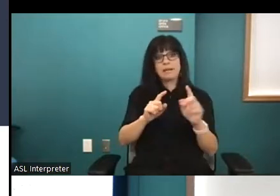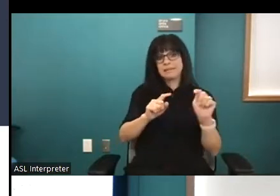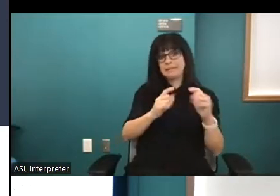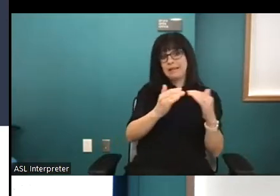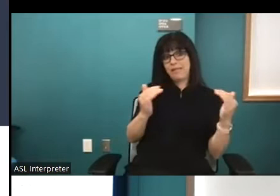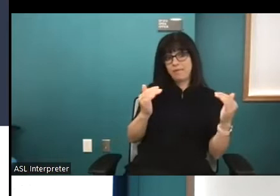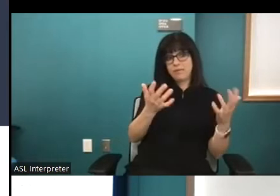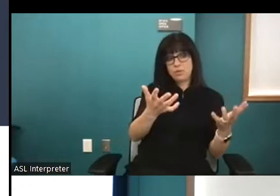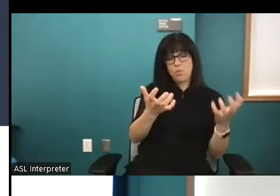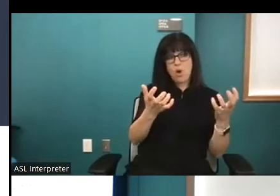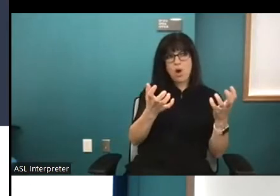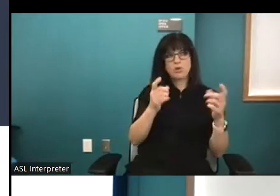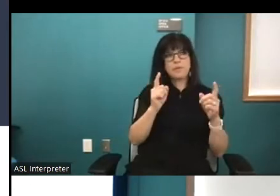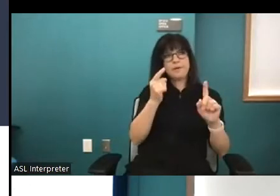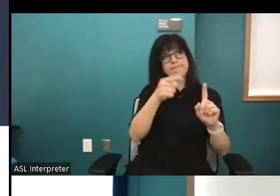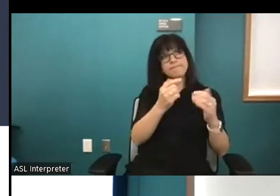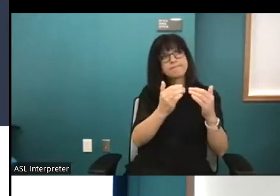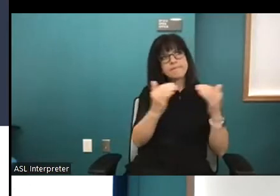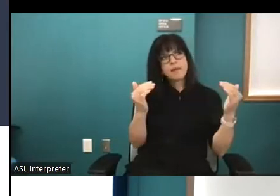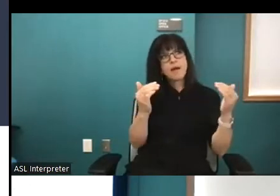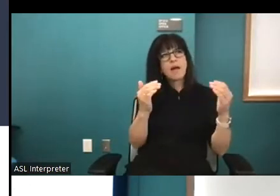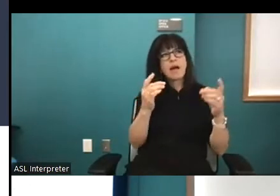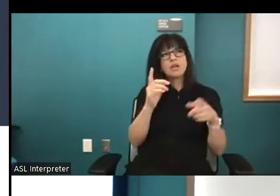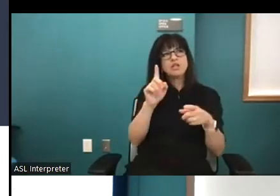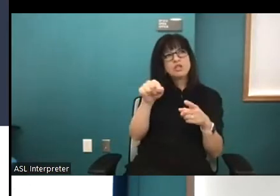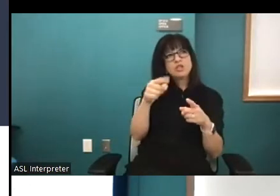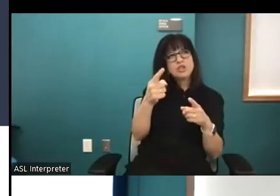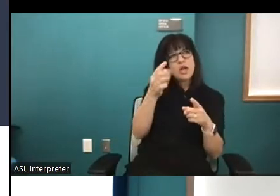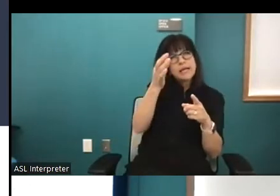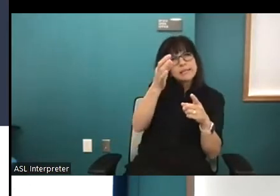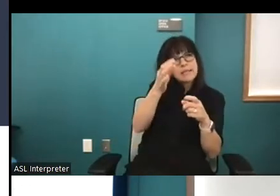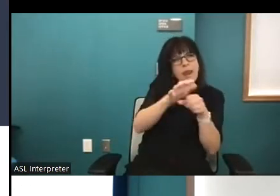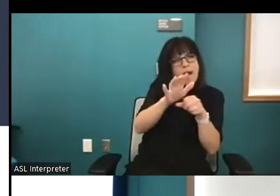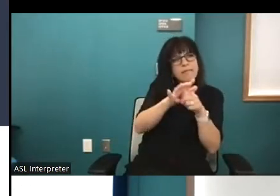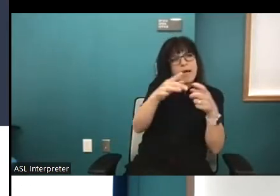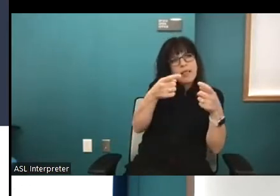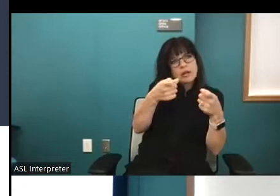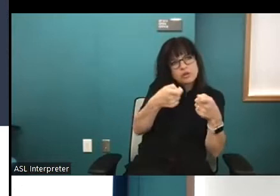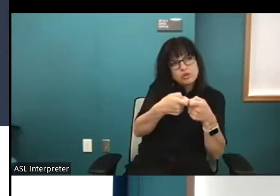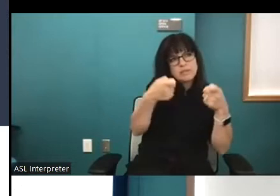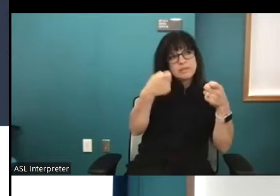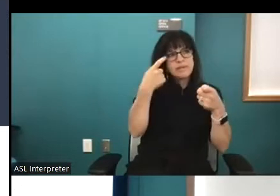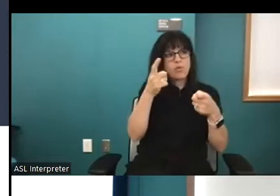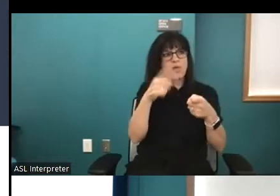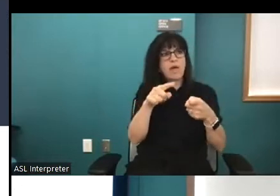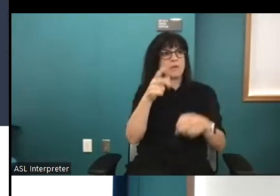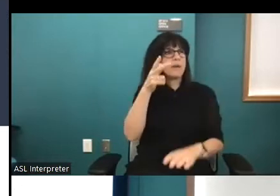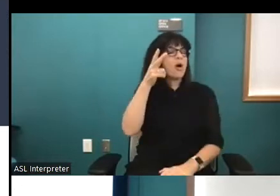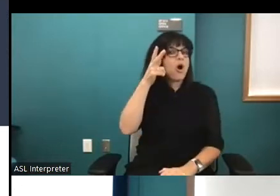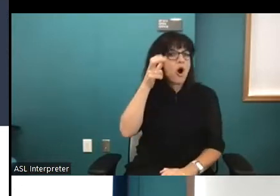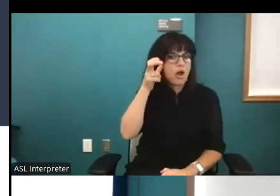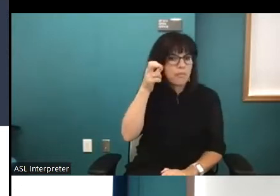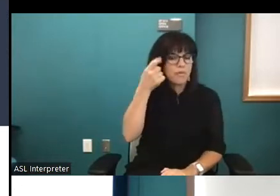levels to be at a level where there's just enough electricity for that to be audible to the